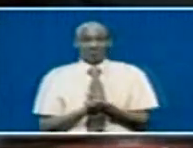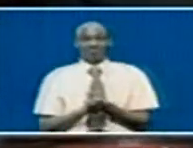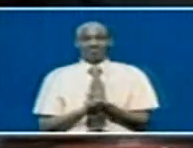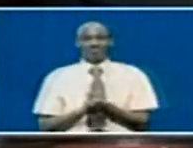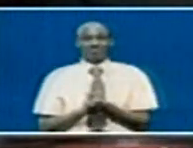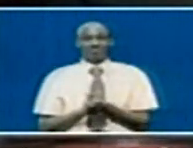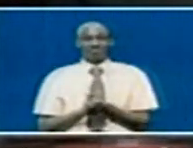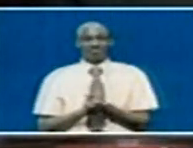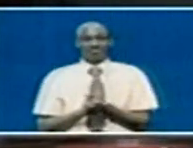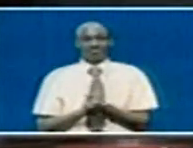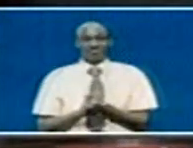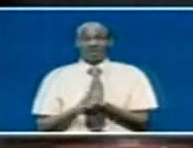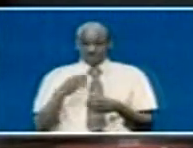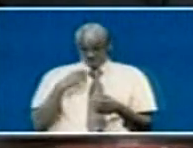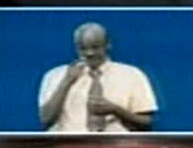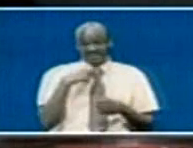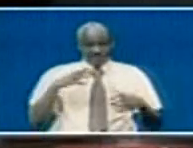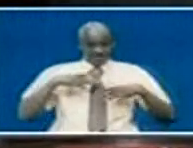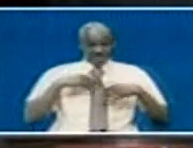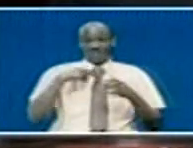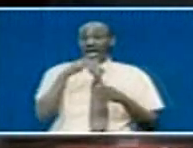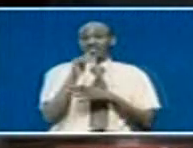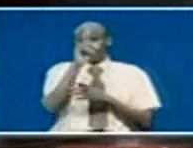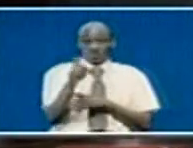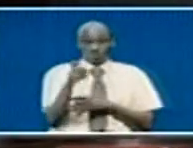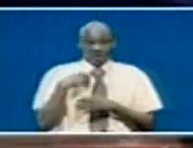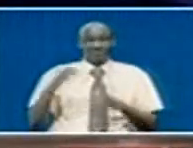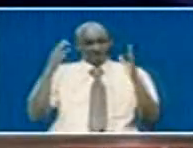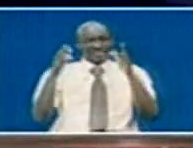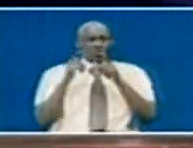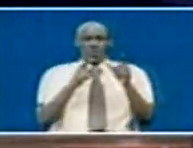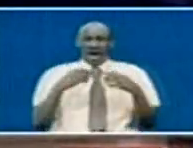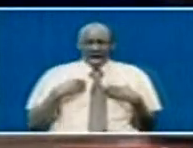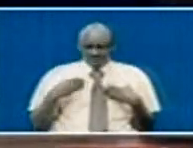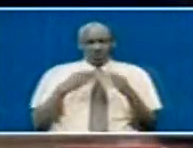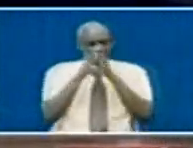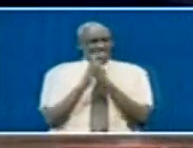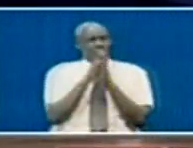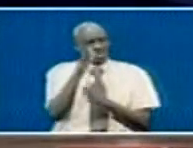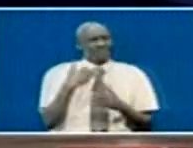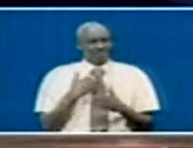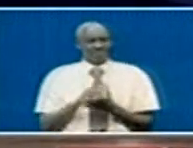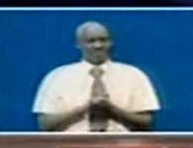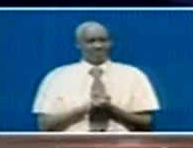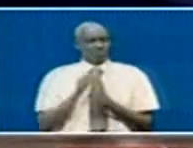and see. I want to ask you a question when we come back from the break, Ambassador. Will the next big war be fought along religious lines?